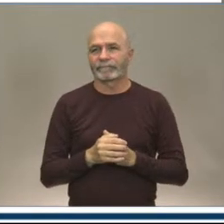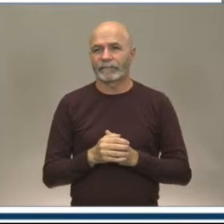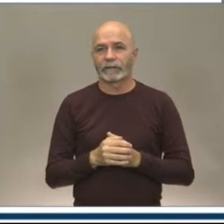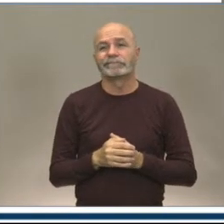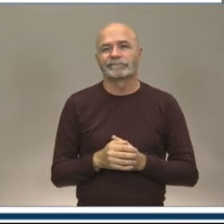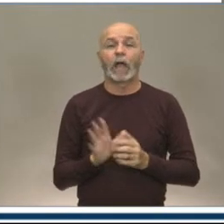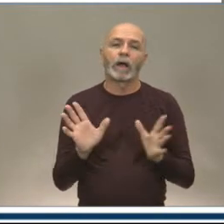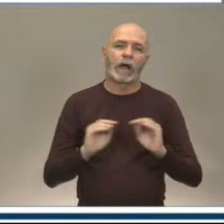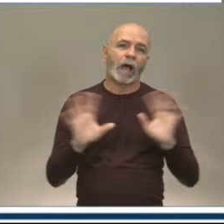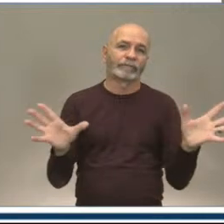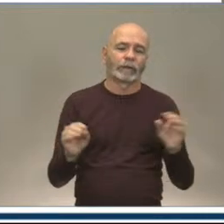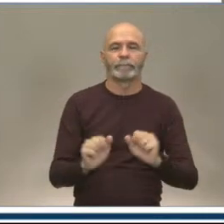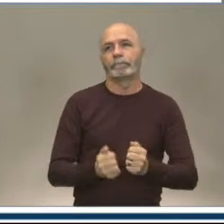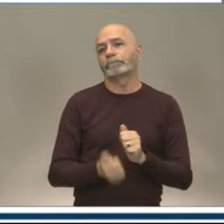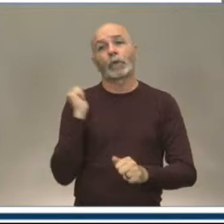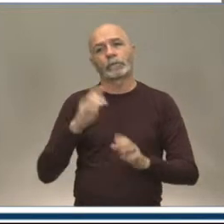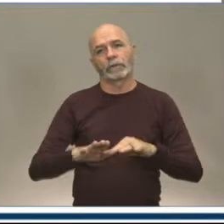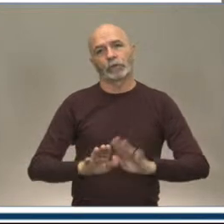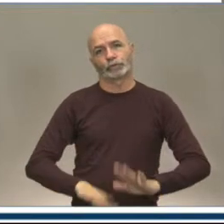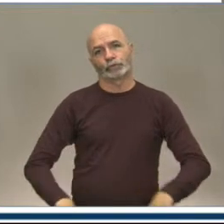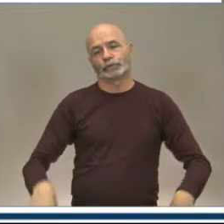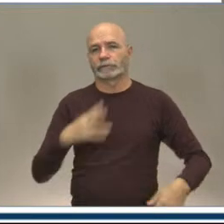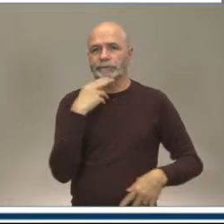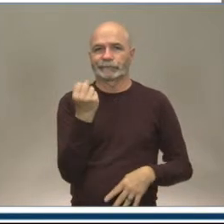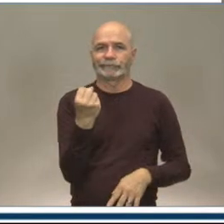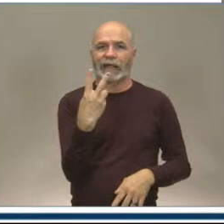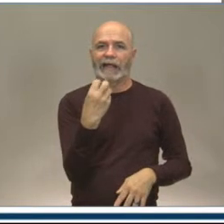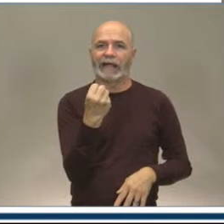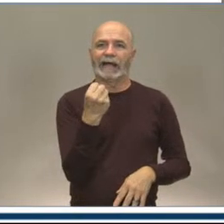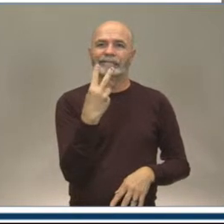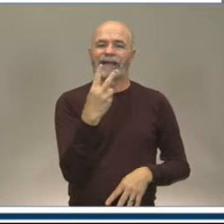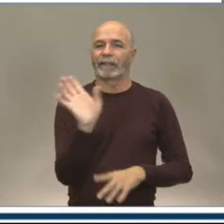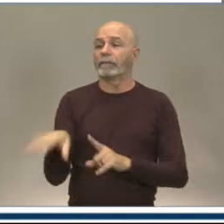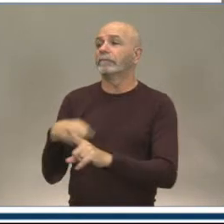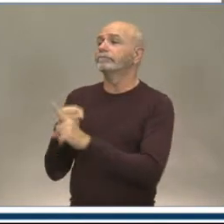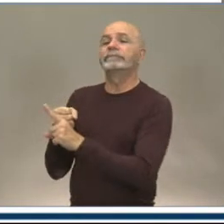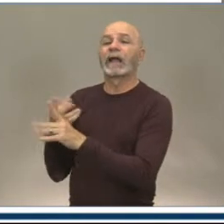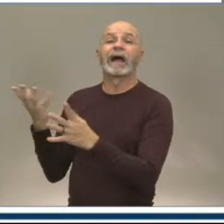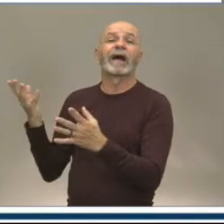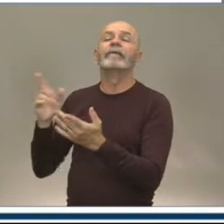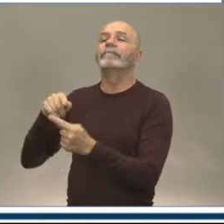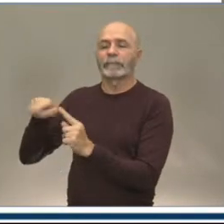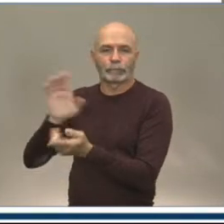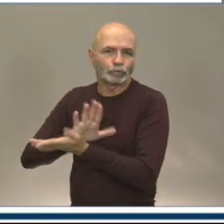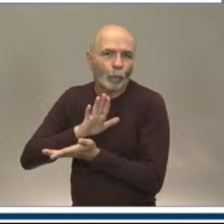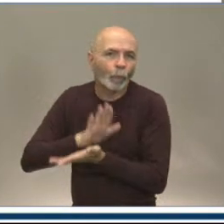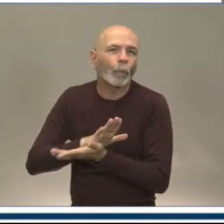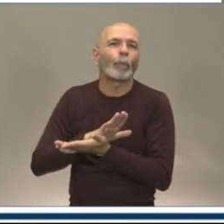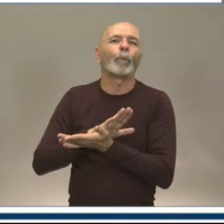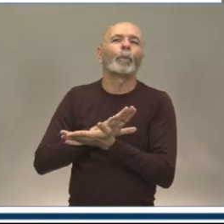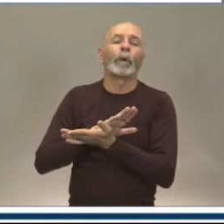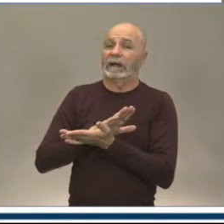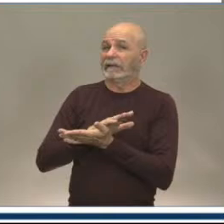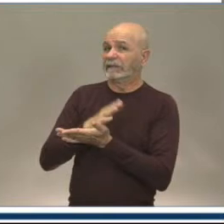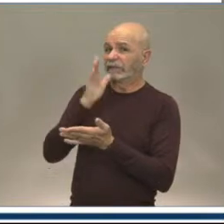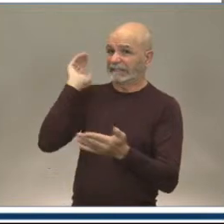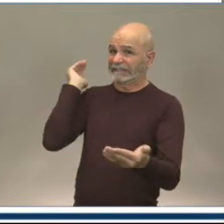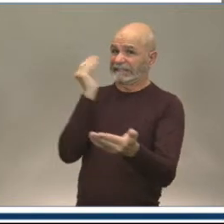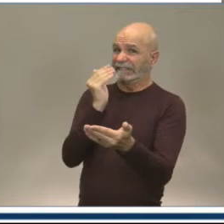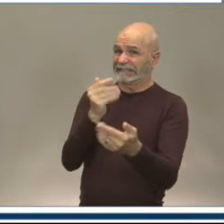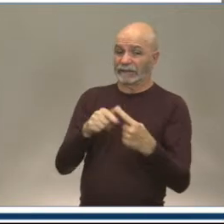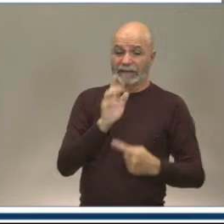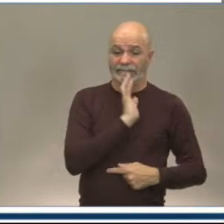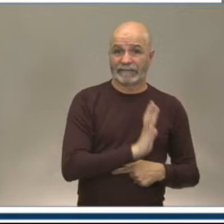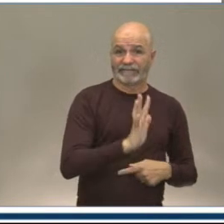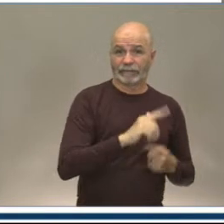under 12, and that is having an impact on some schools, but with the rollout of vaccine for children aged 5 to 11, we can